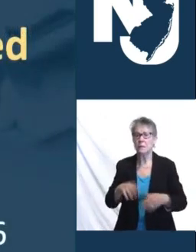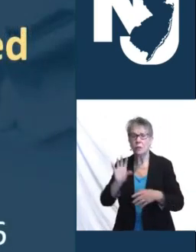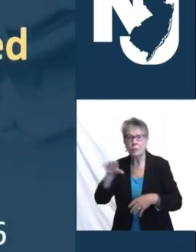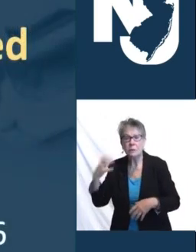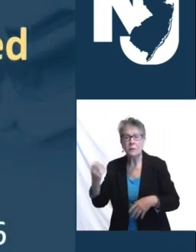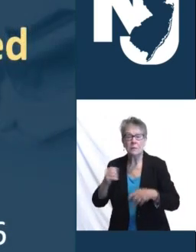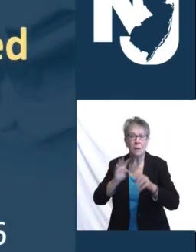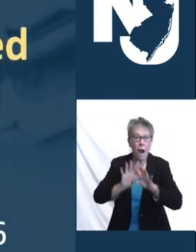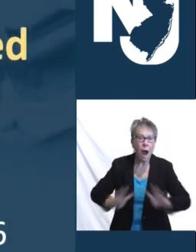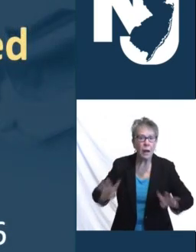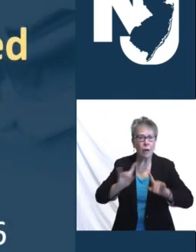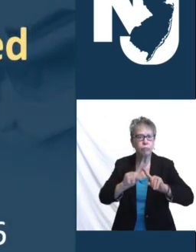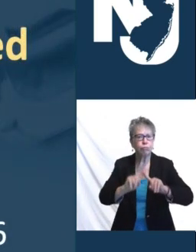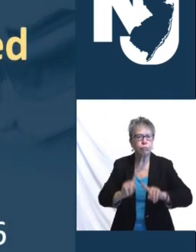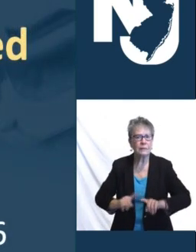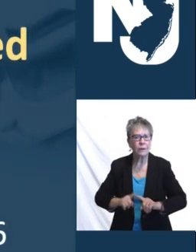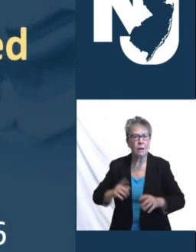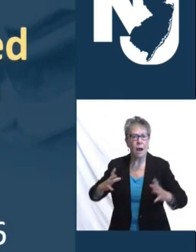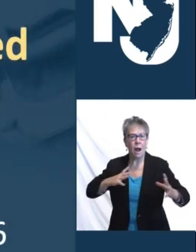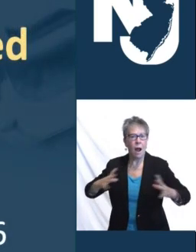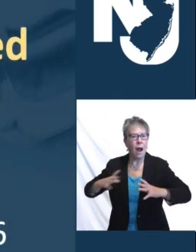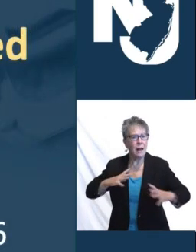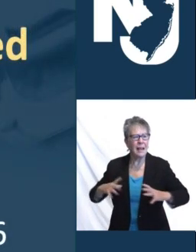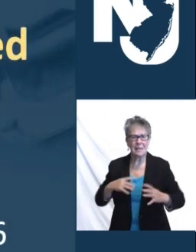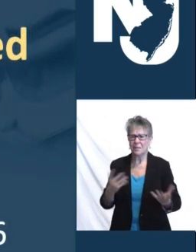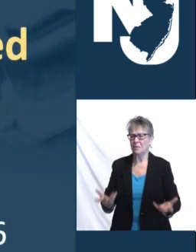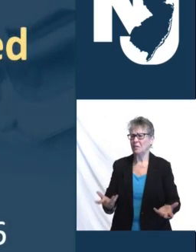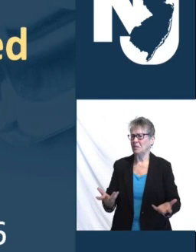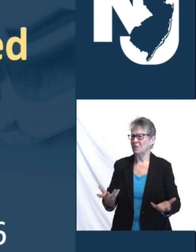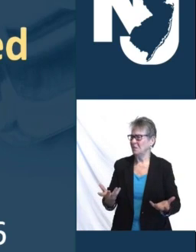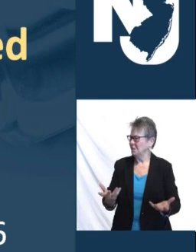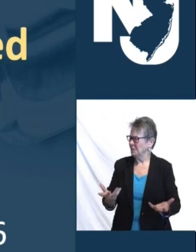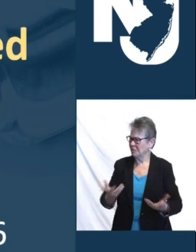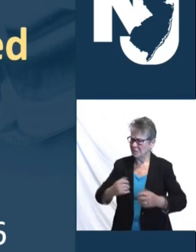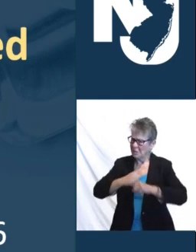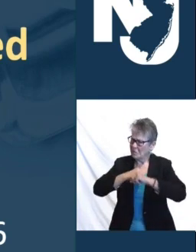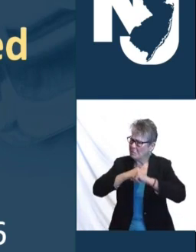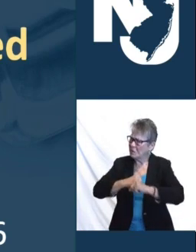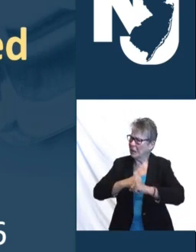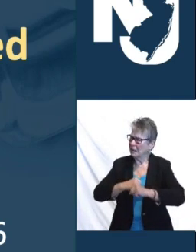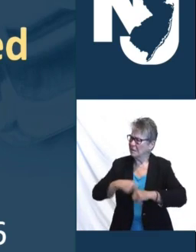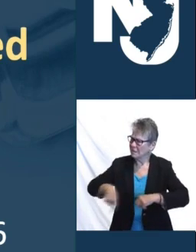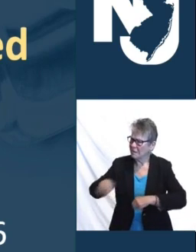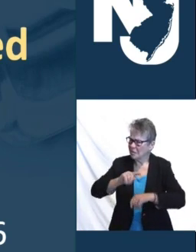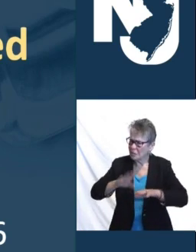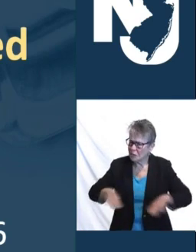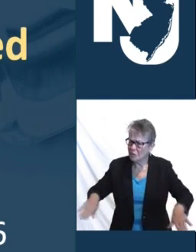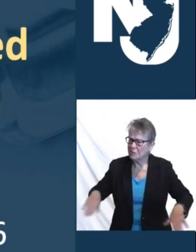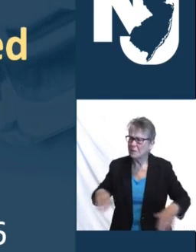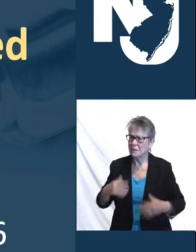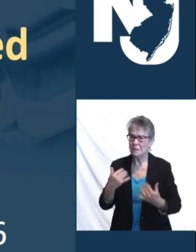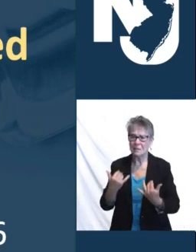in the number of children ages 5 to 11 getting their vaccinations. As you can see, the number there is